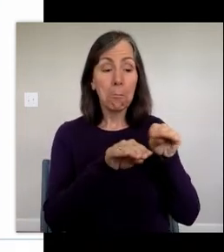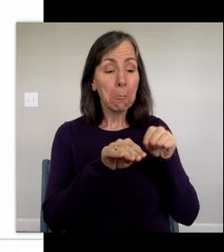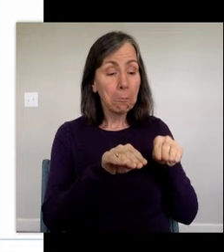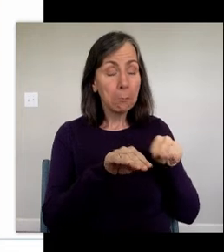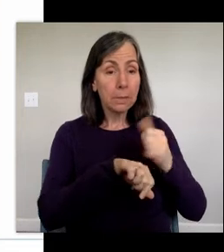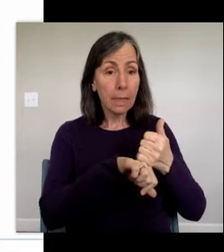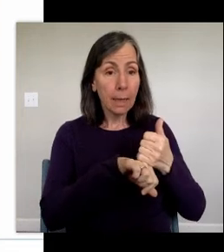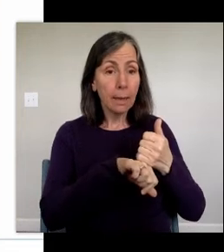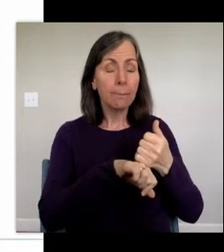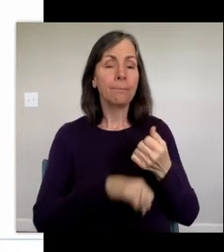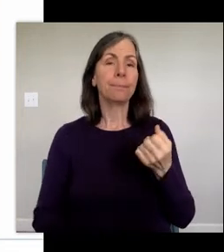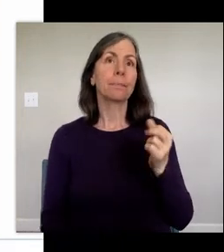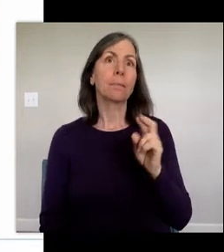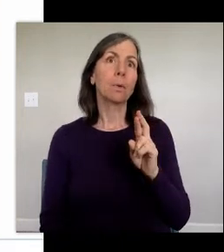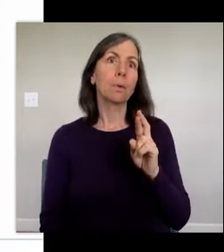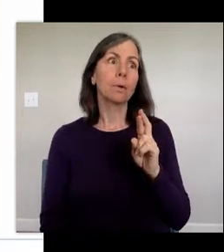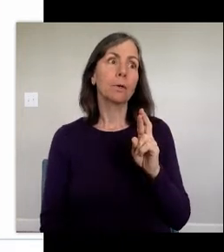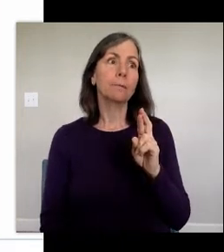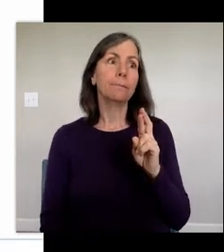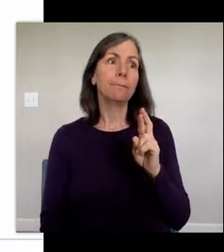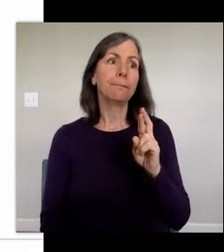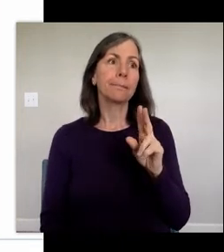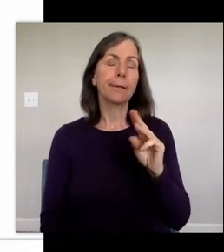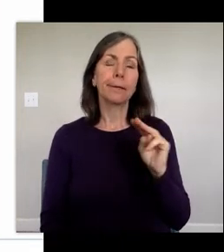or if you have